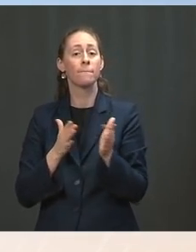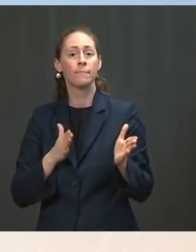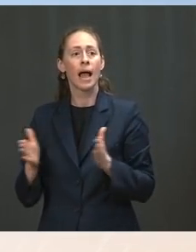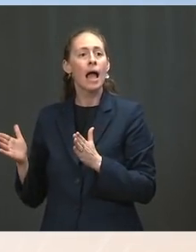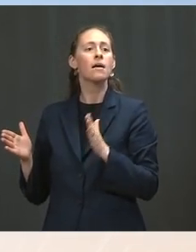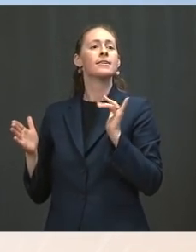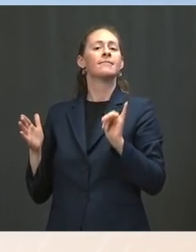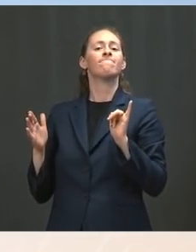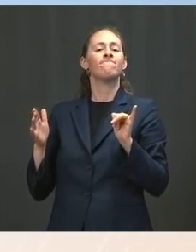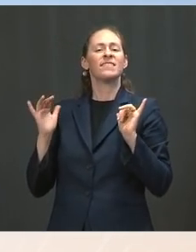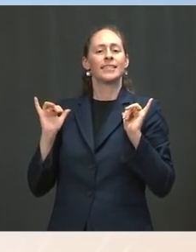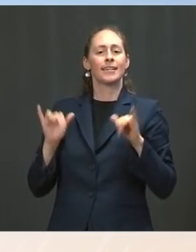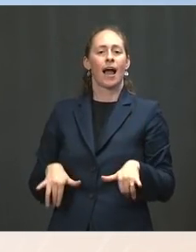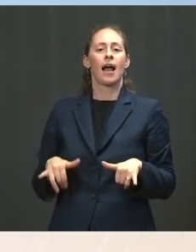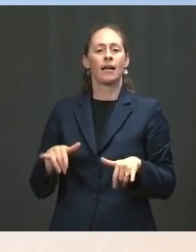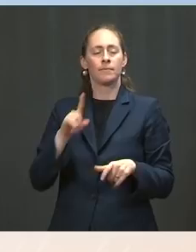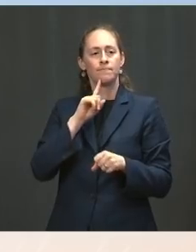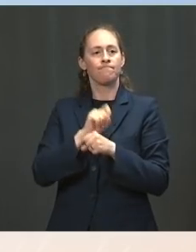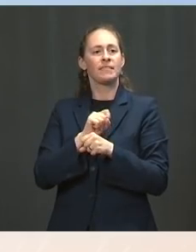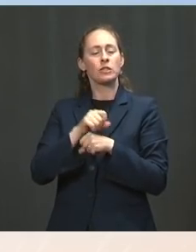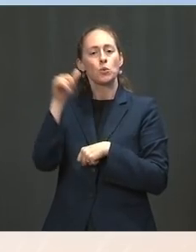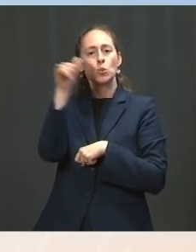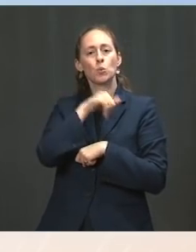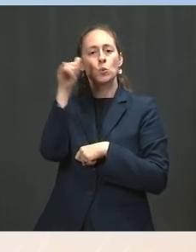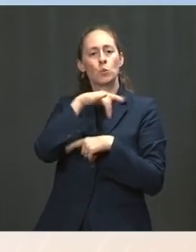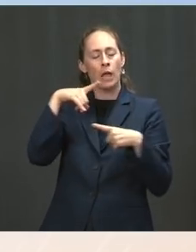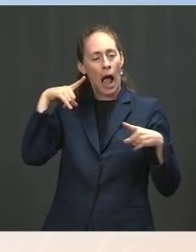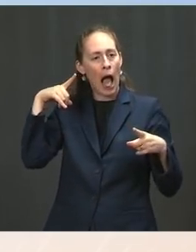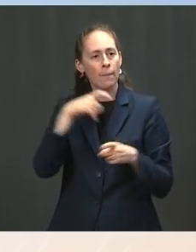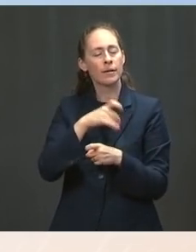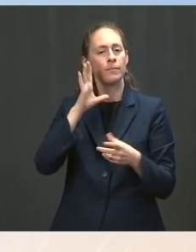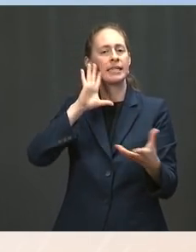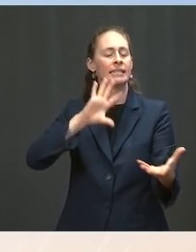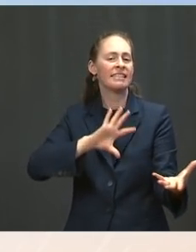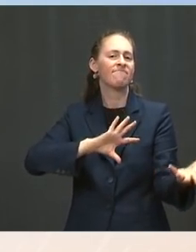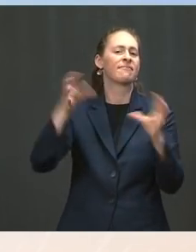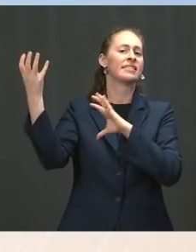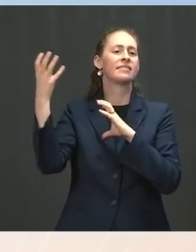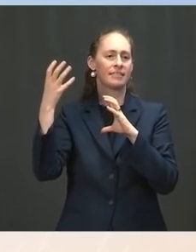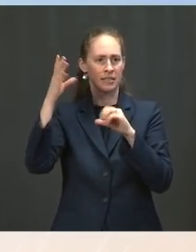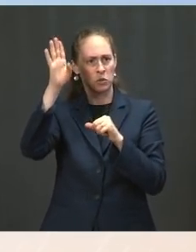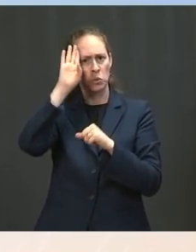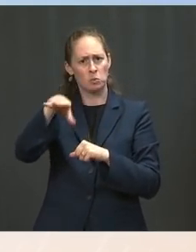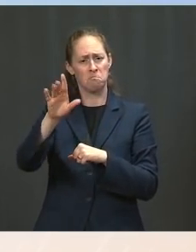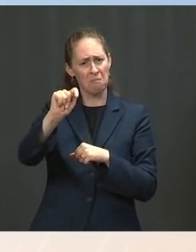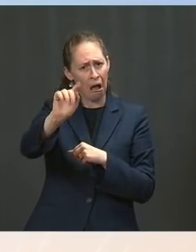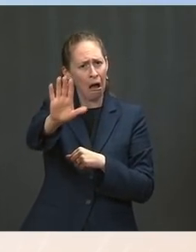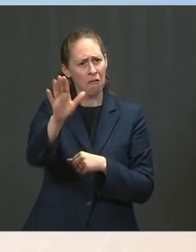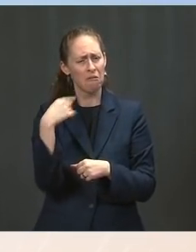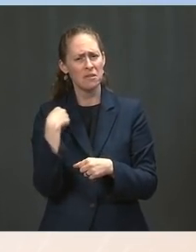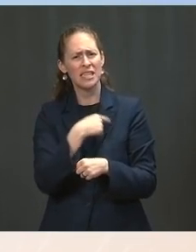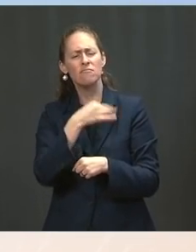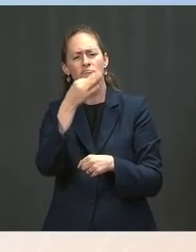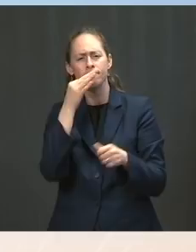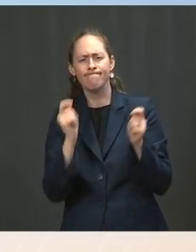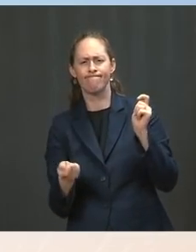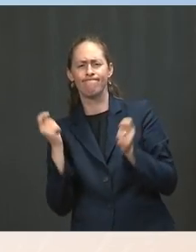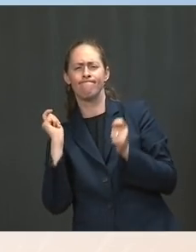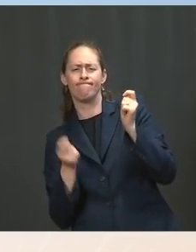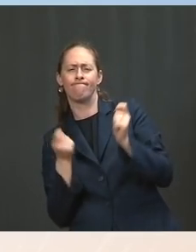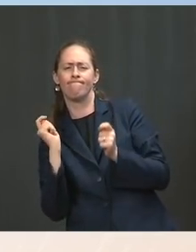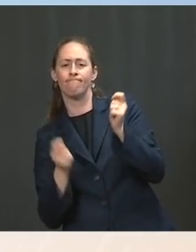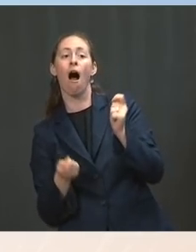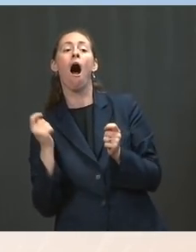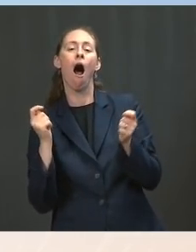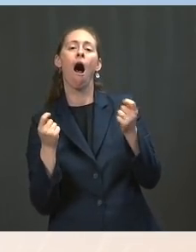to be complexities and challenges and difficulties, and you work through them. You make adjustments, and you ultimately get an operation going that is moving